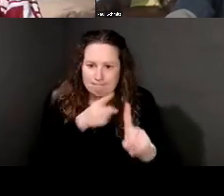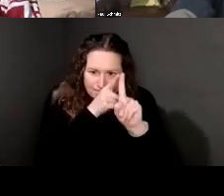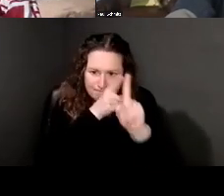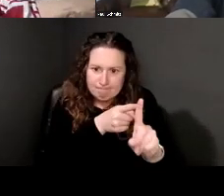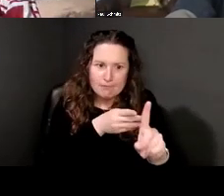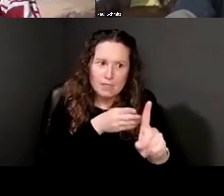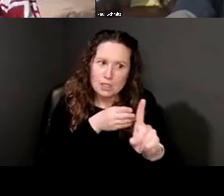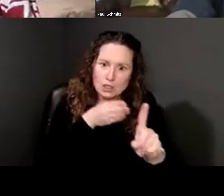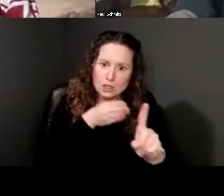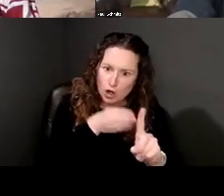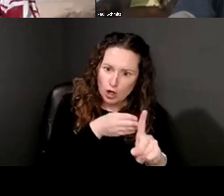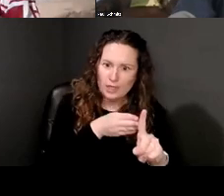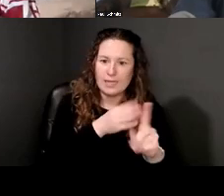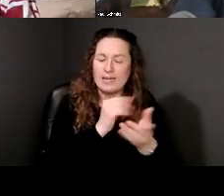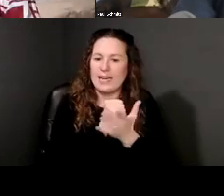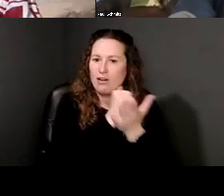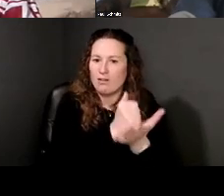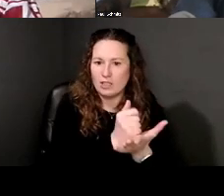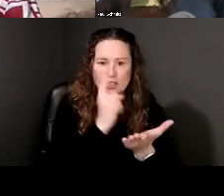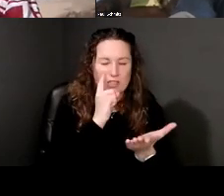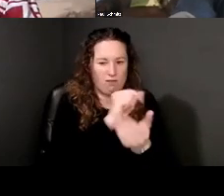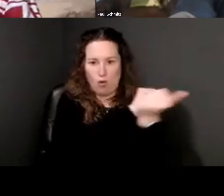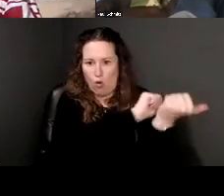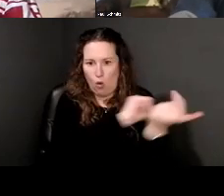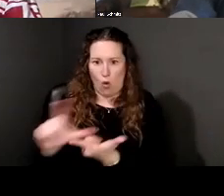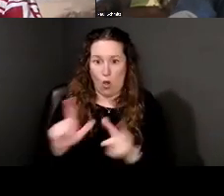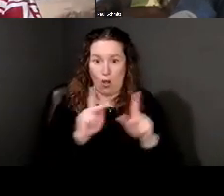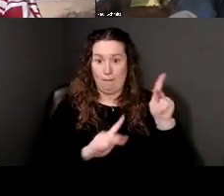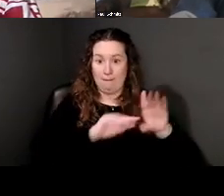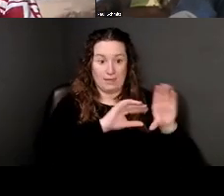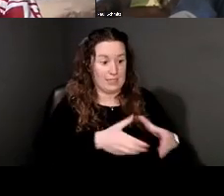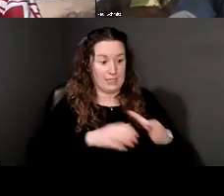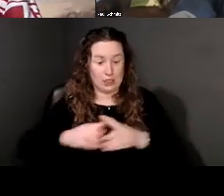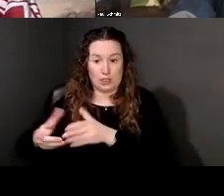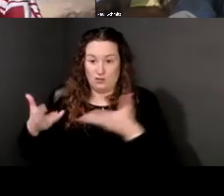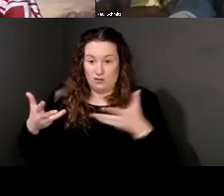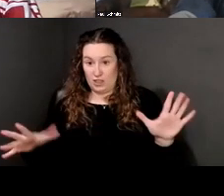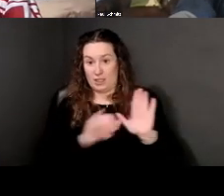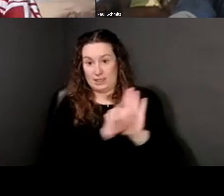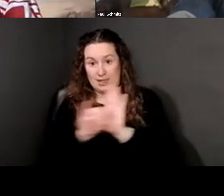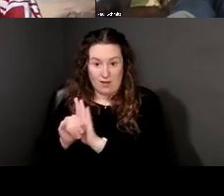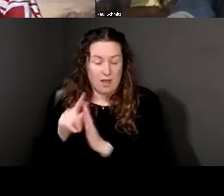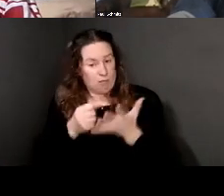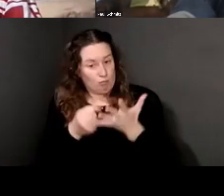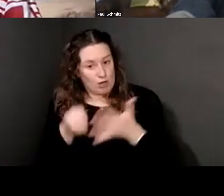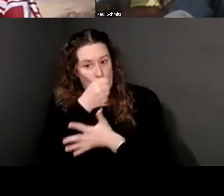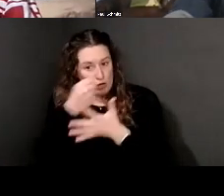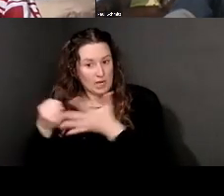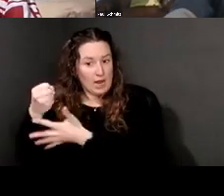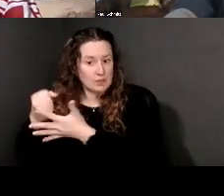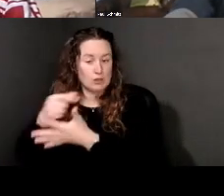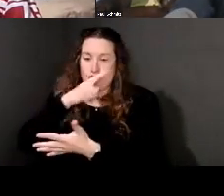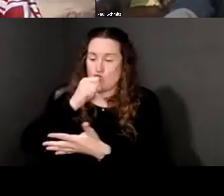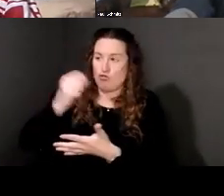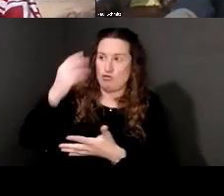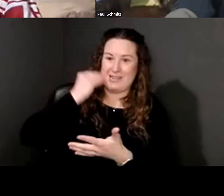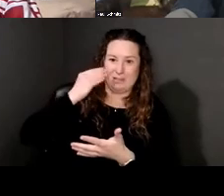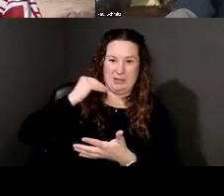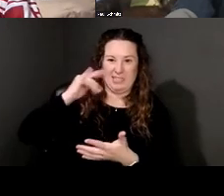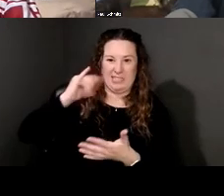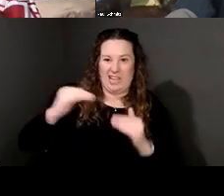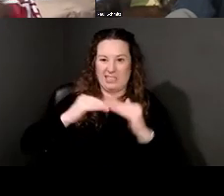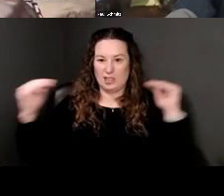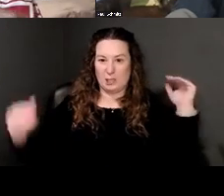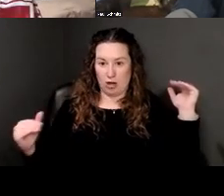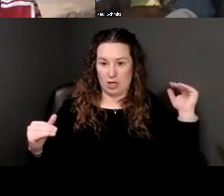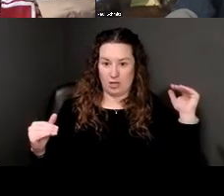targeted interventions for all of the populations that you've identified and prioritized as experiencing disparities,